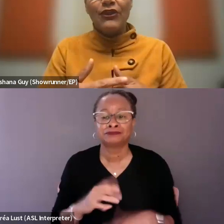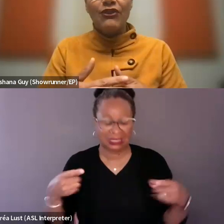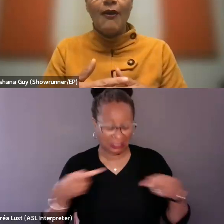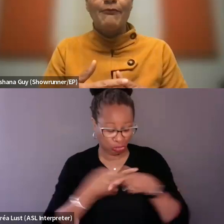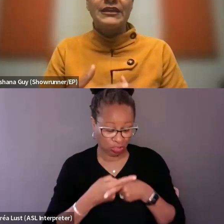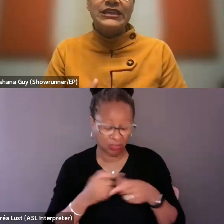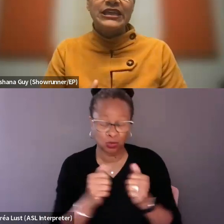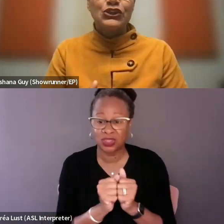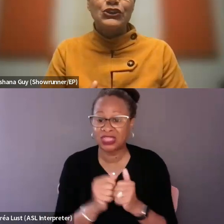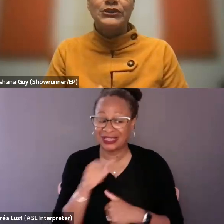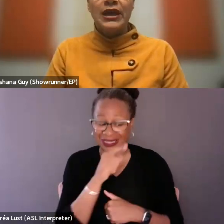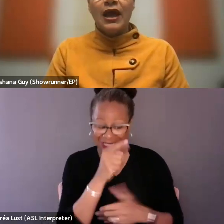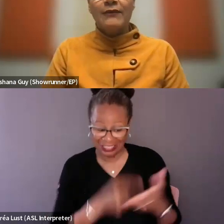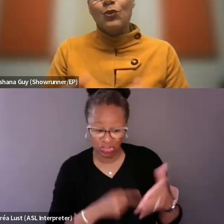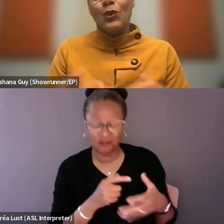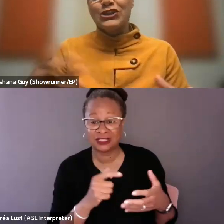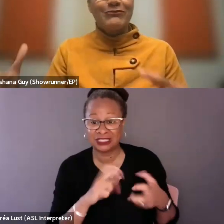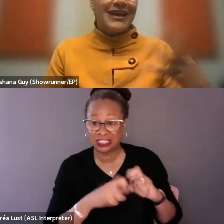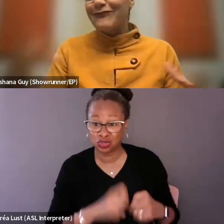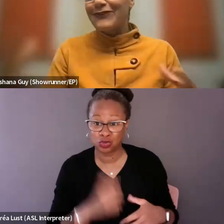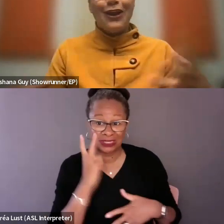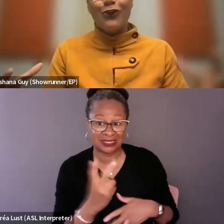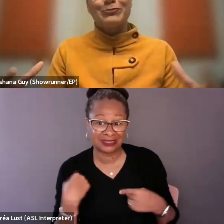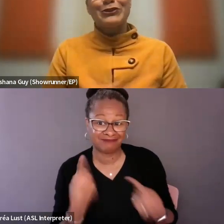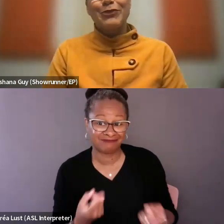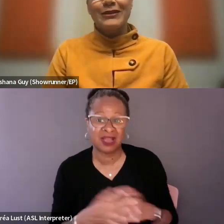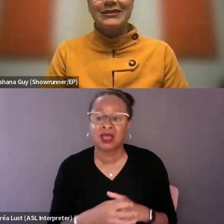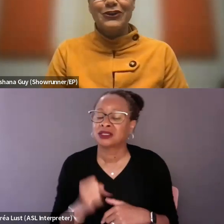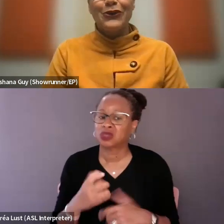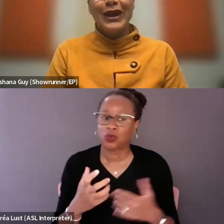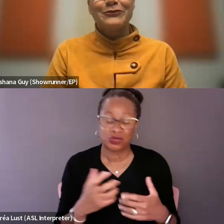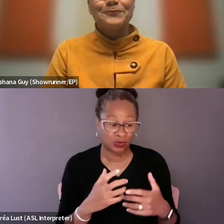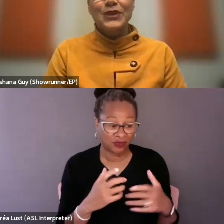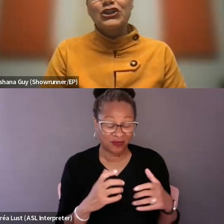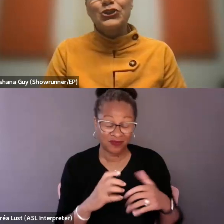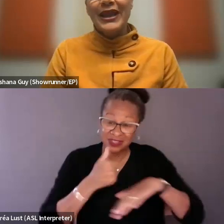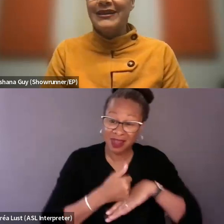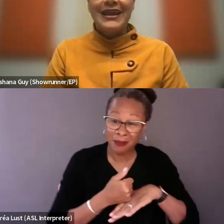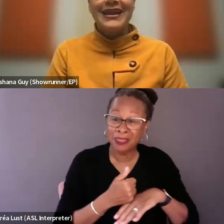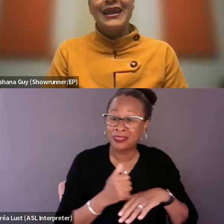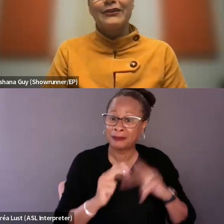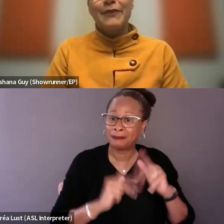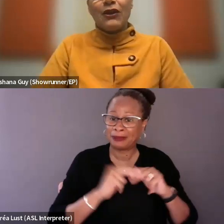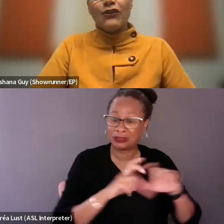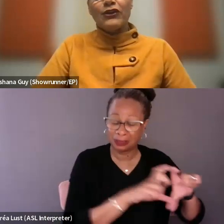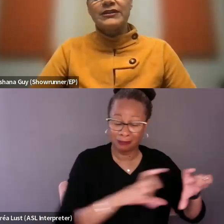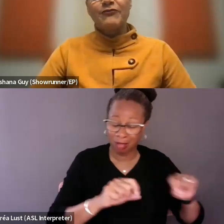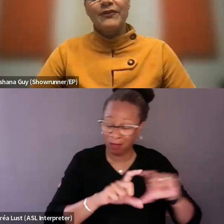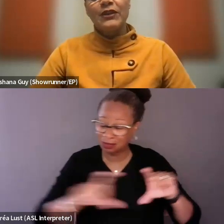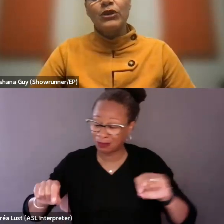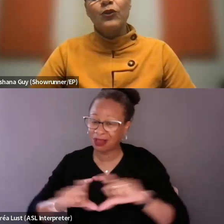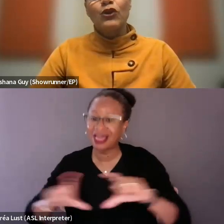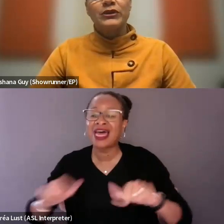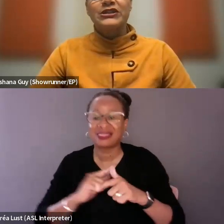intersect with these issues? So once you kind of get all those building blocks, then you're going out and shooting and editing and all the good stuff.